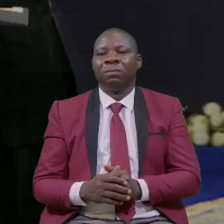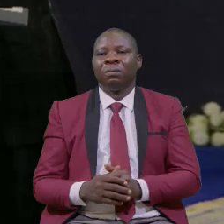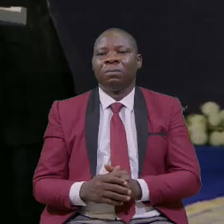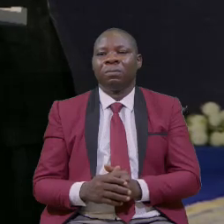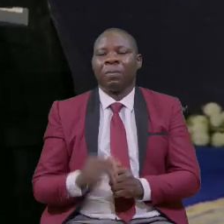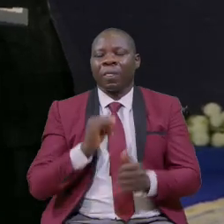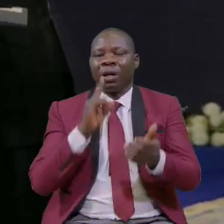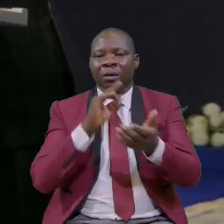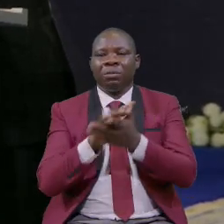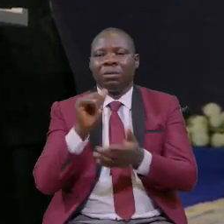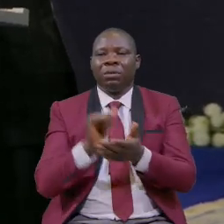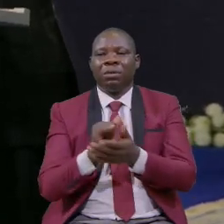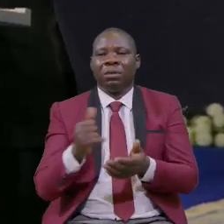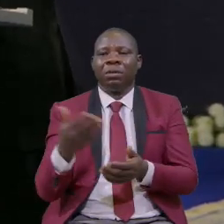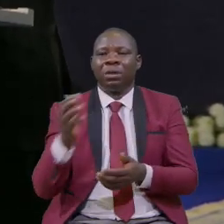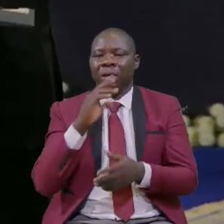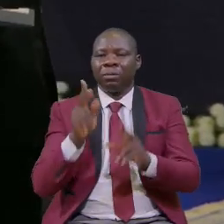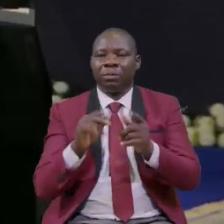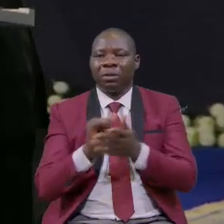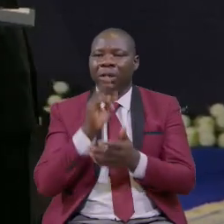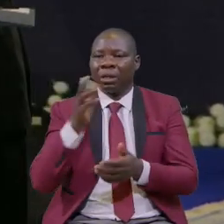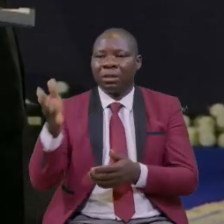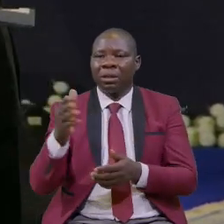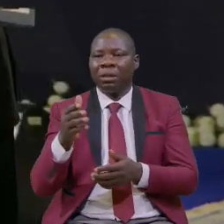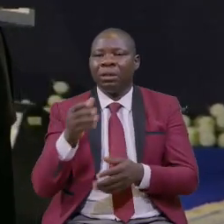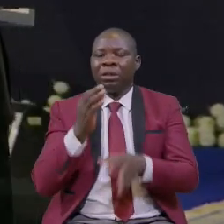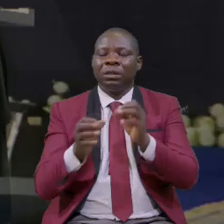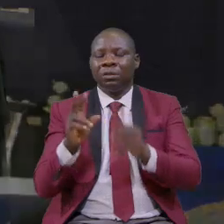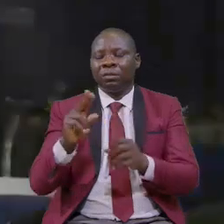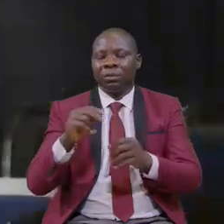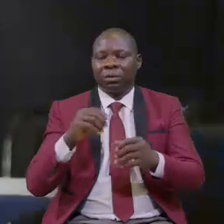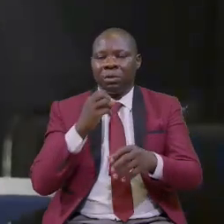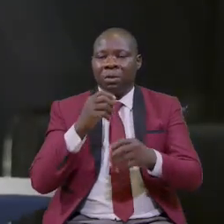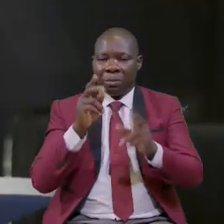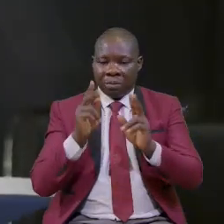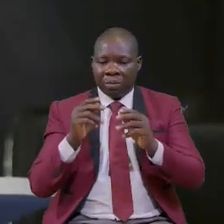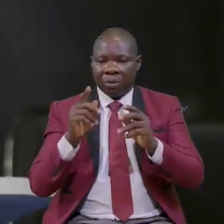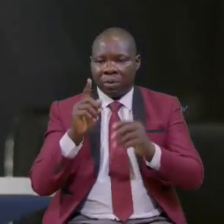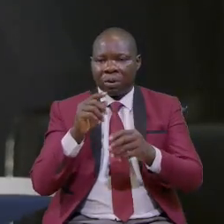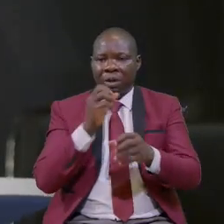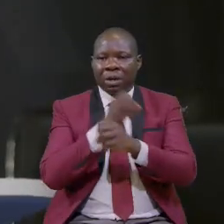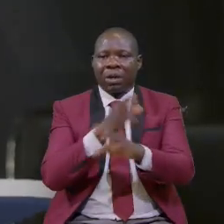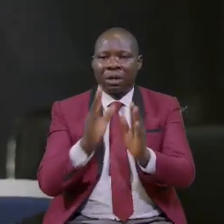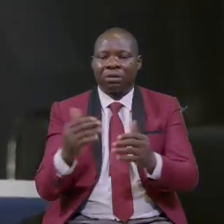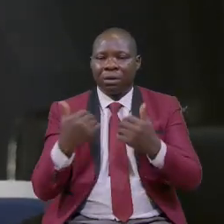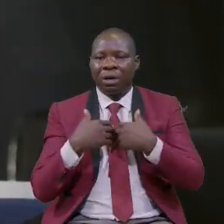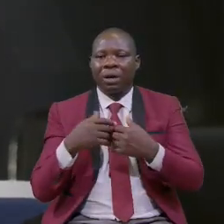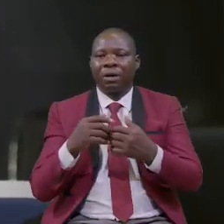I believe there are people who are there. Please, if no counselor have reached you, just your hand like this